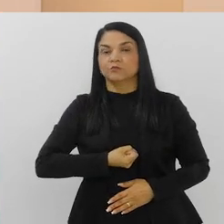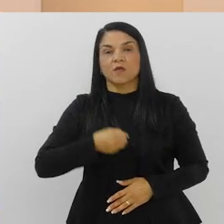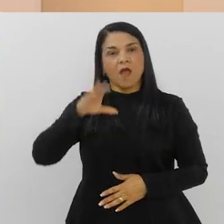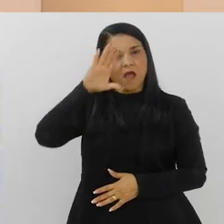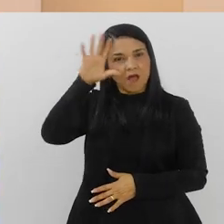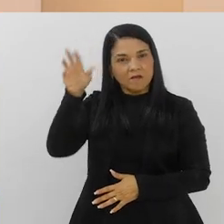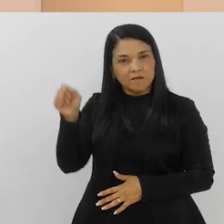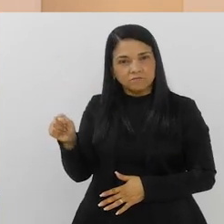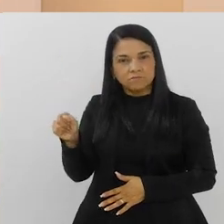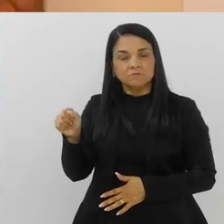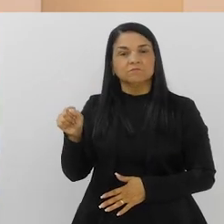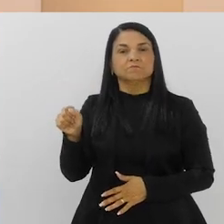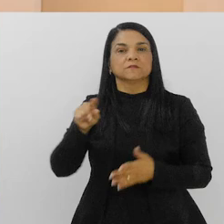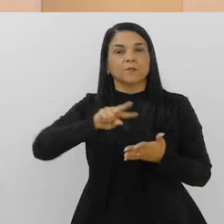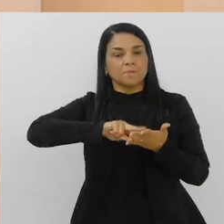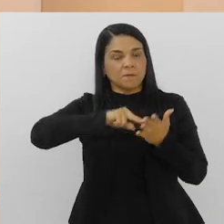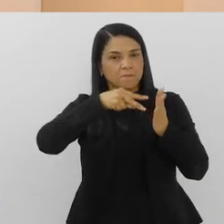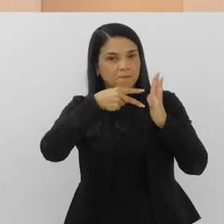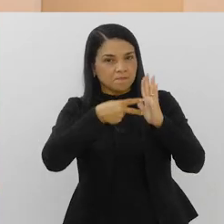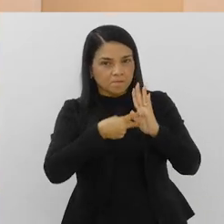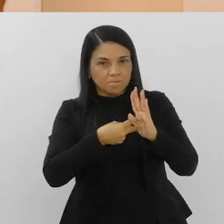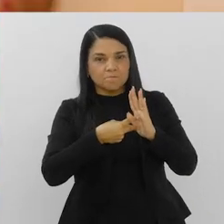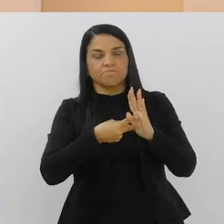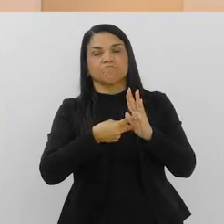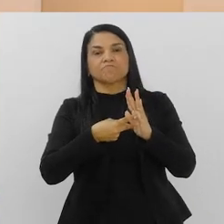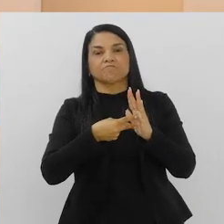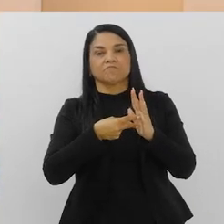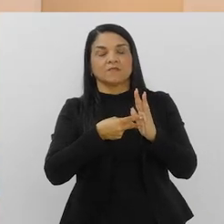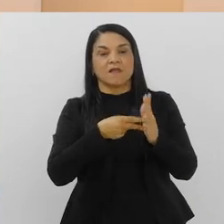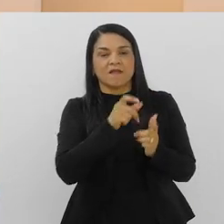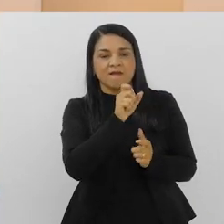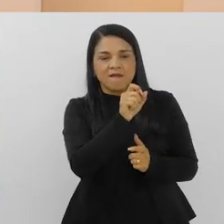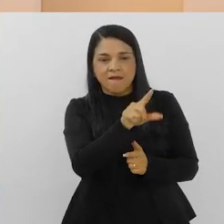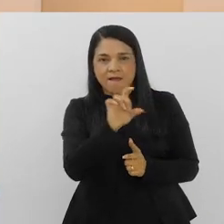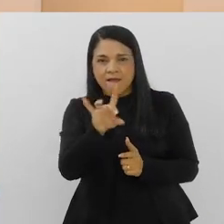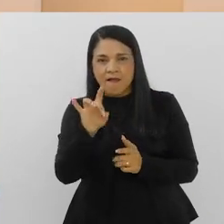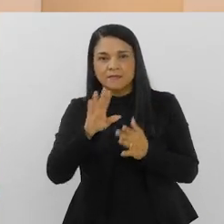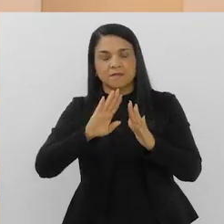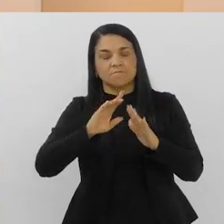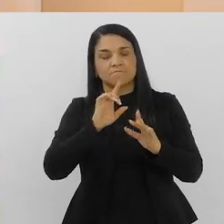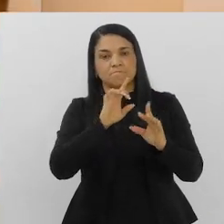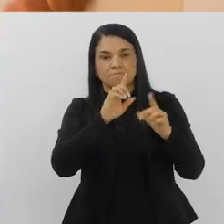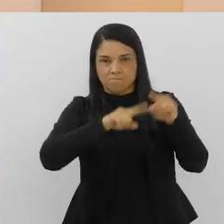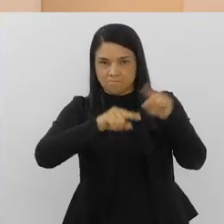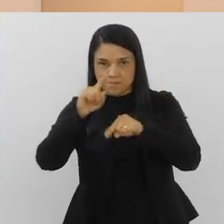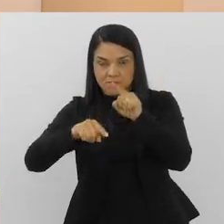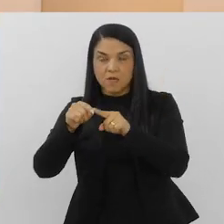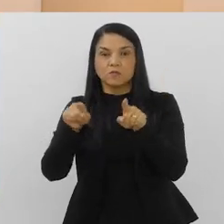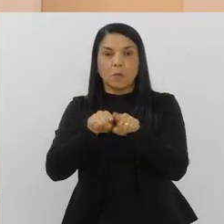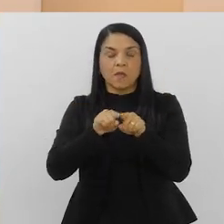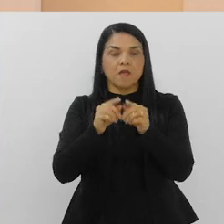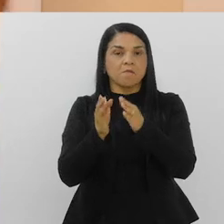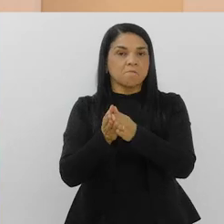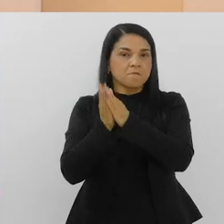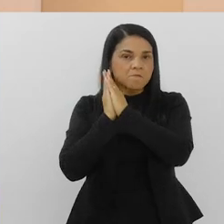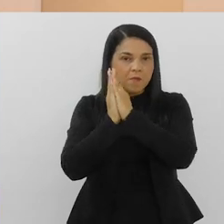sacerdotes africanos to be able to do this interpretation. And the university